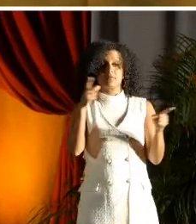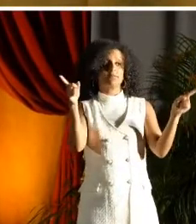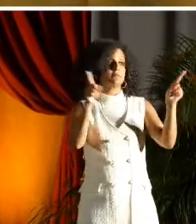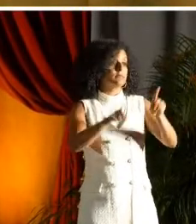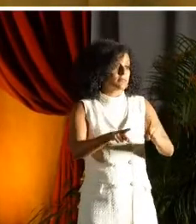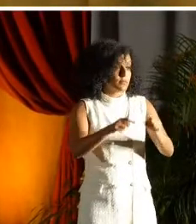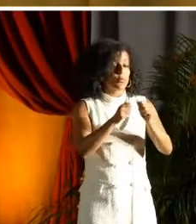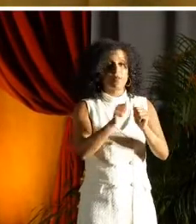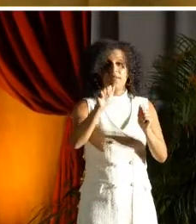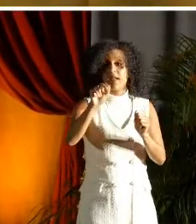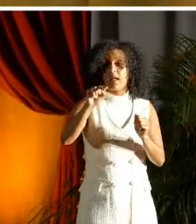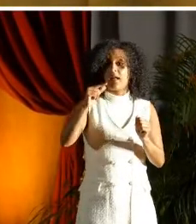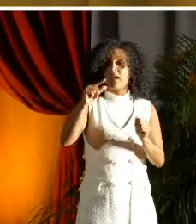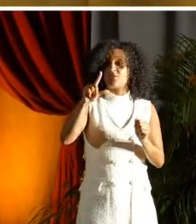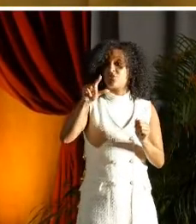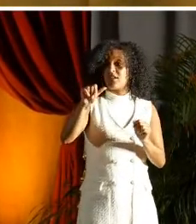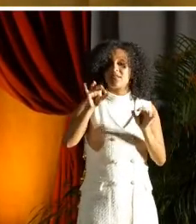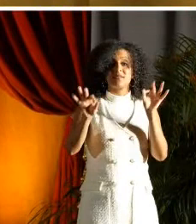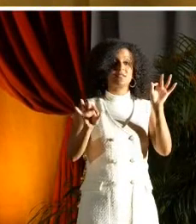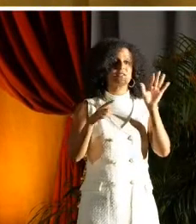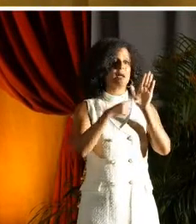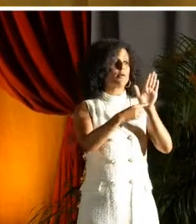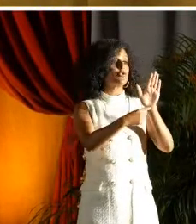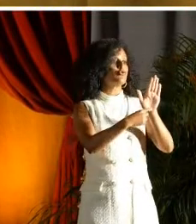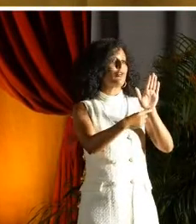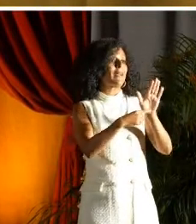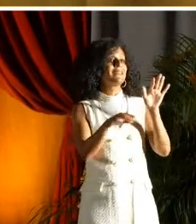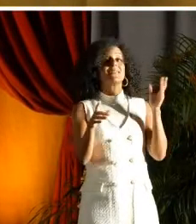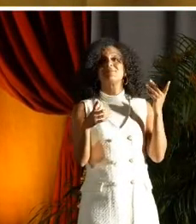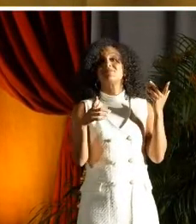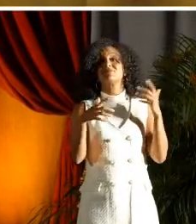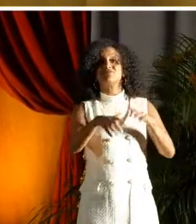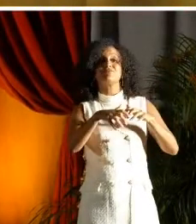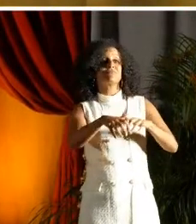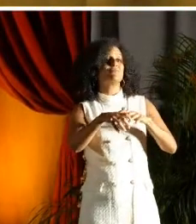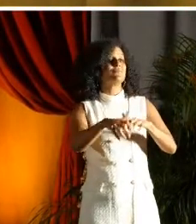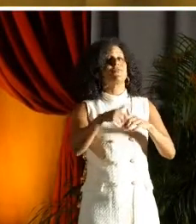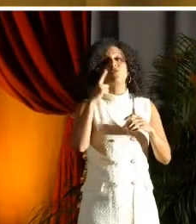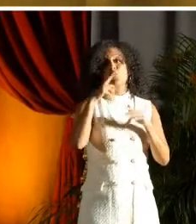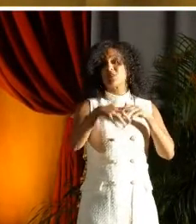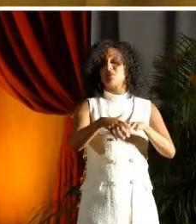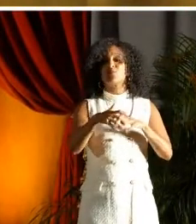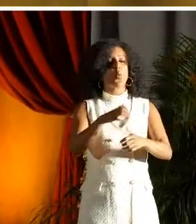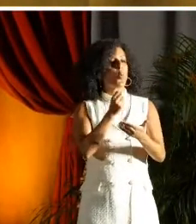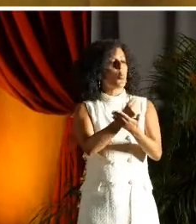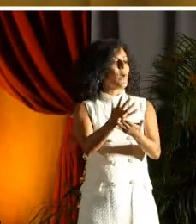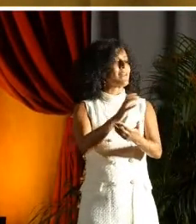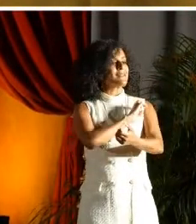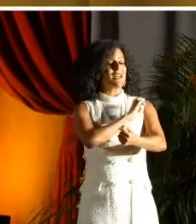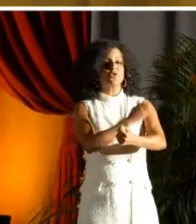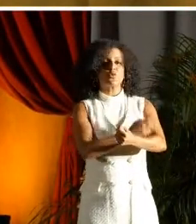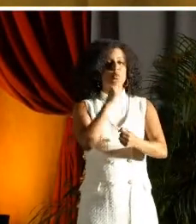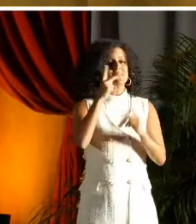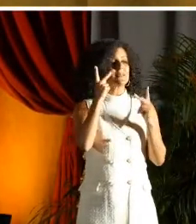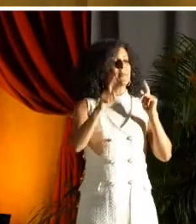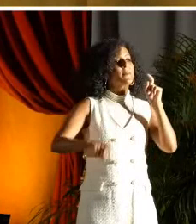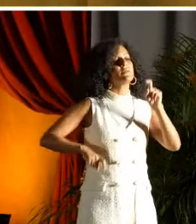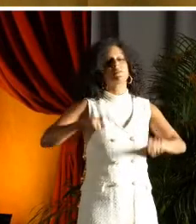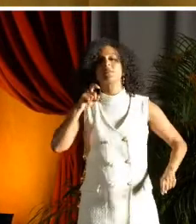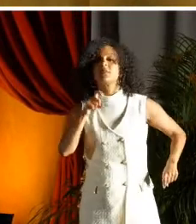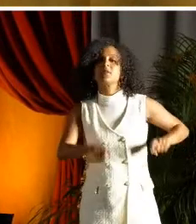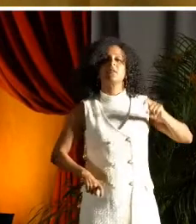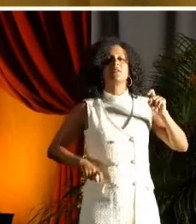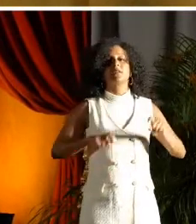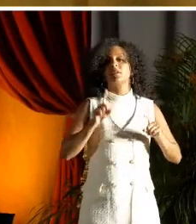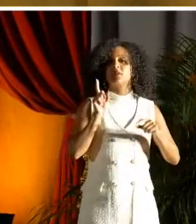with Vangela. Demonstrating for demonstration purposes is a waste of energy. You don't see me running to go to the next shooting